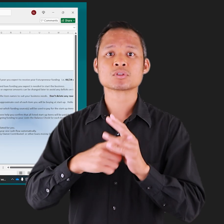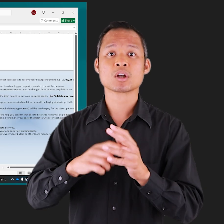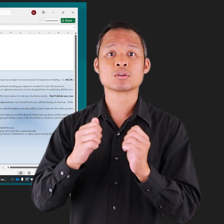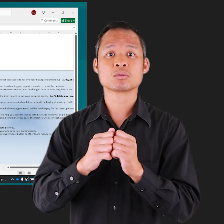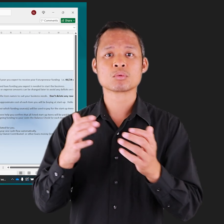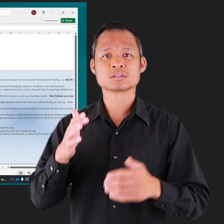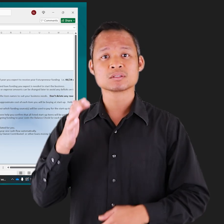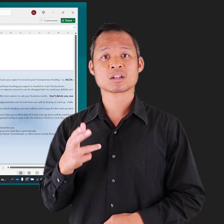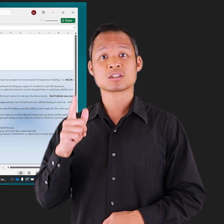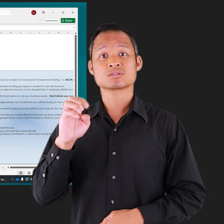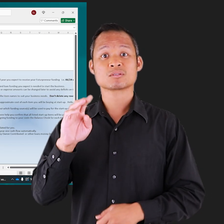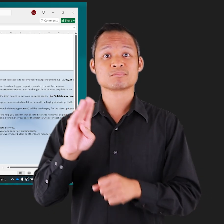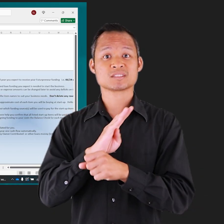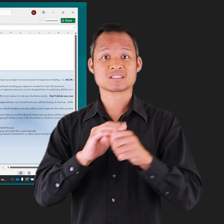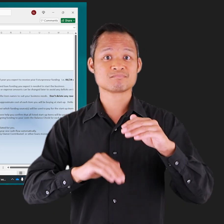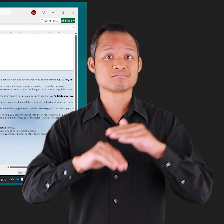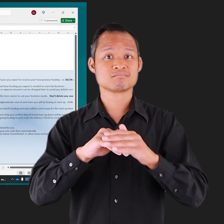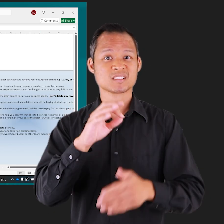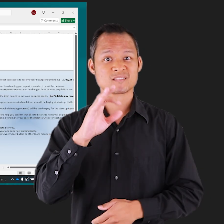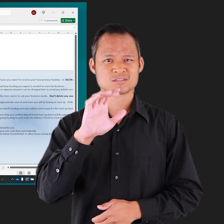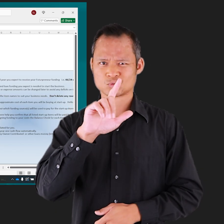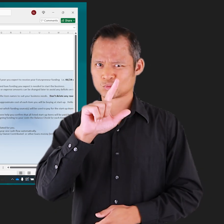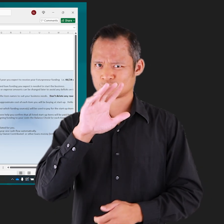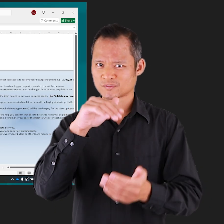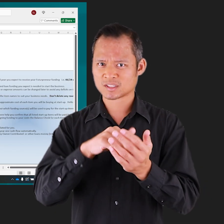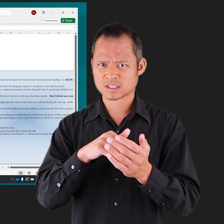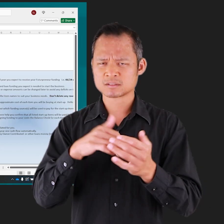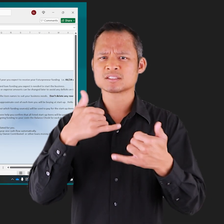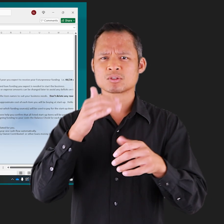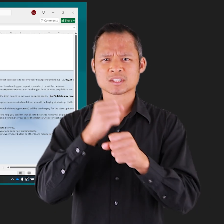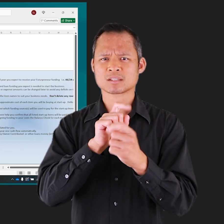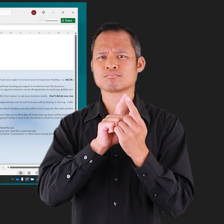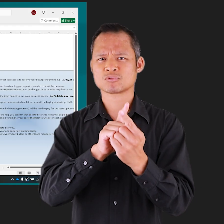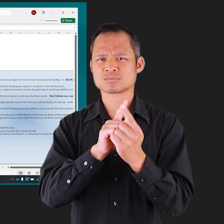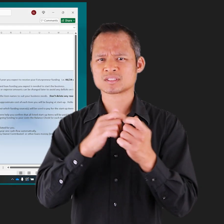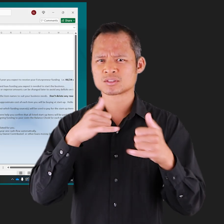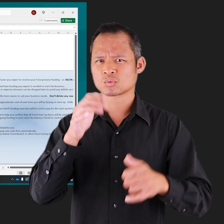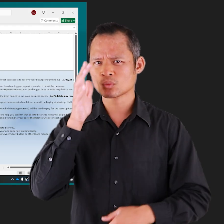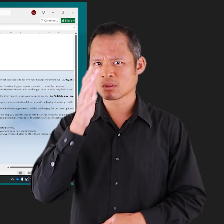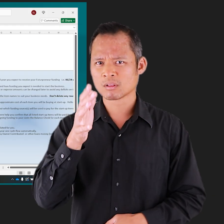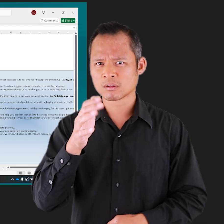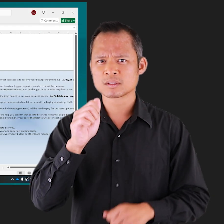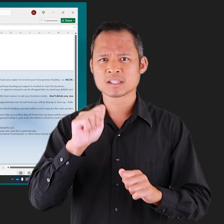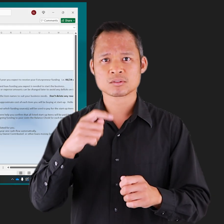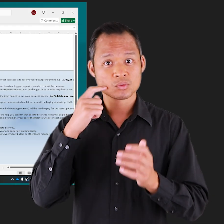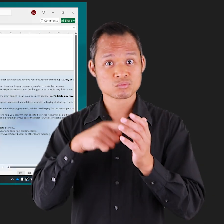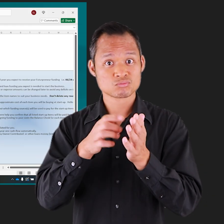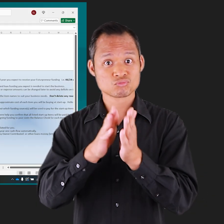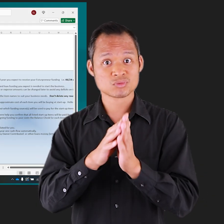to Futurpreneur to start a side hustle business, the maximum loan amount is $25,000. You still have access to a